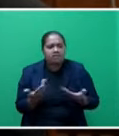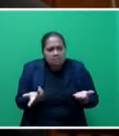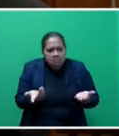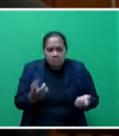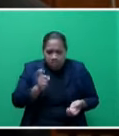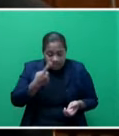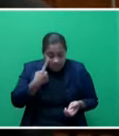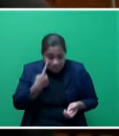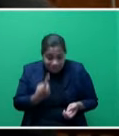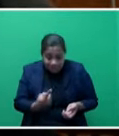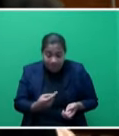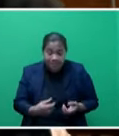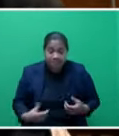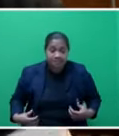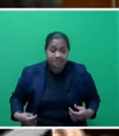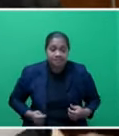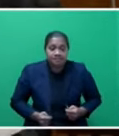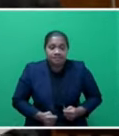this,